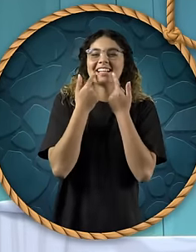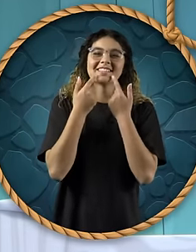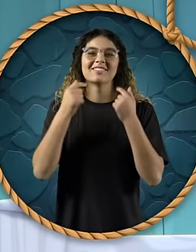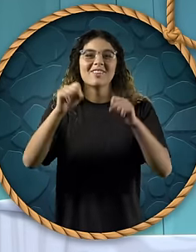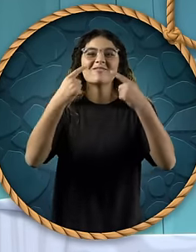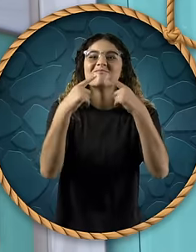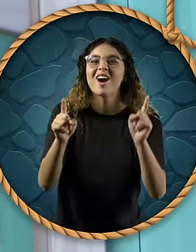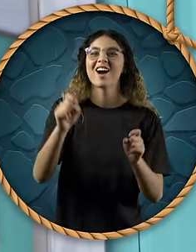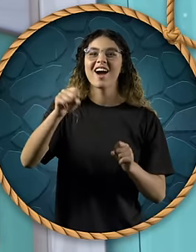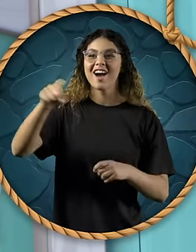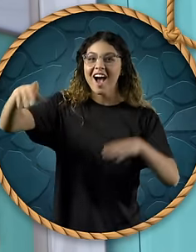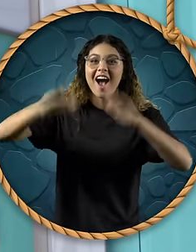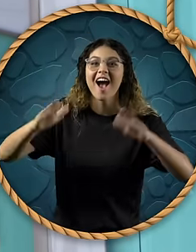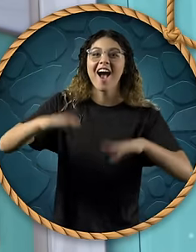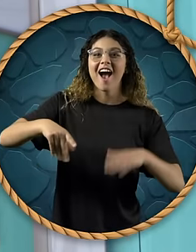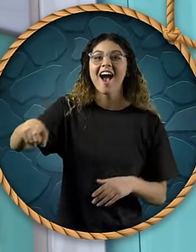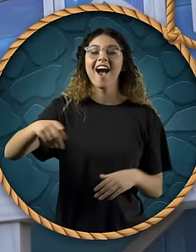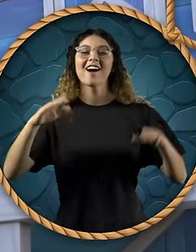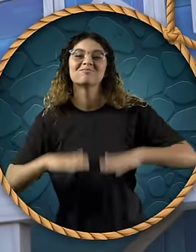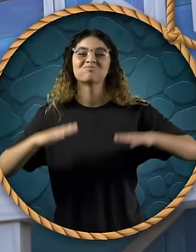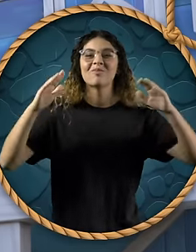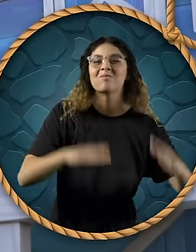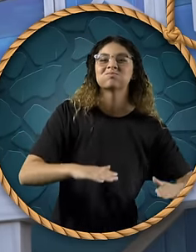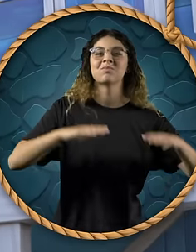It's working. She's stomping back.